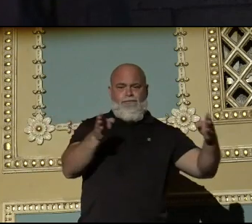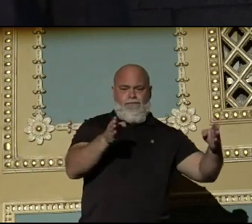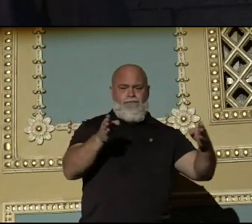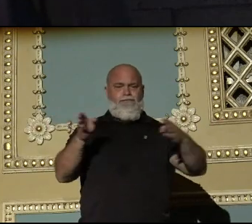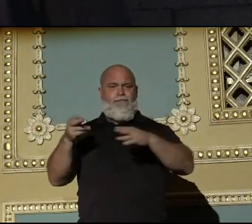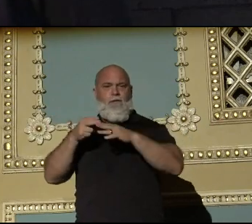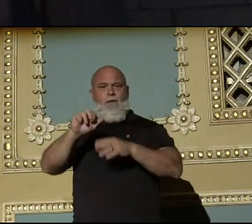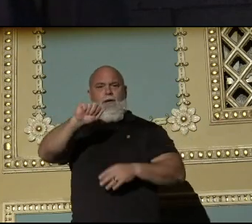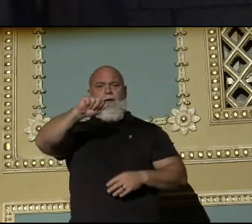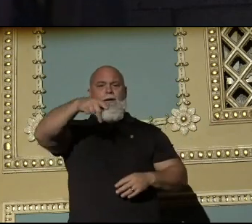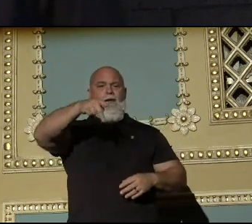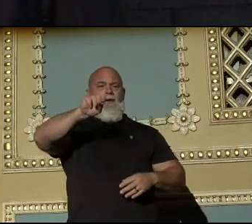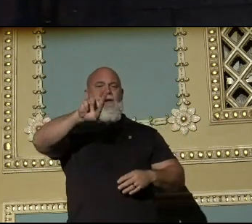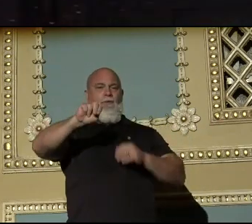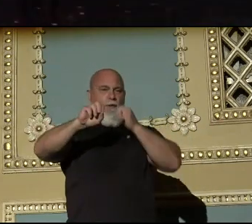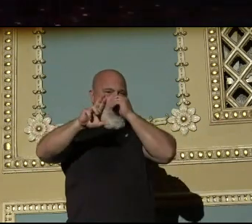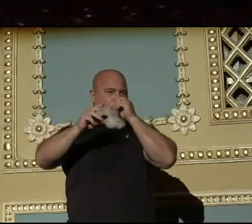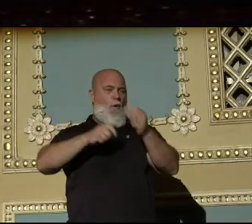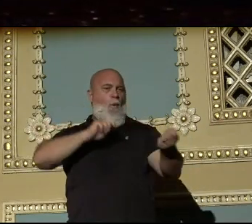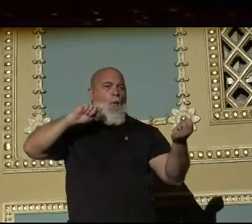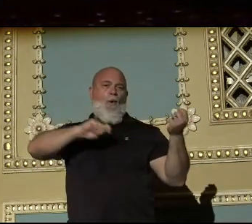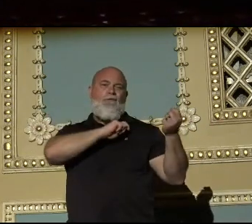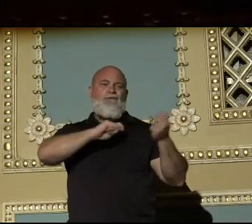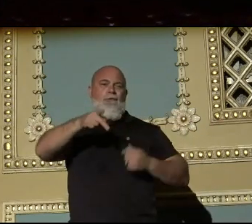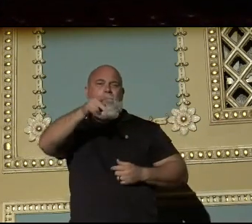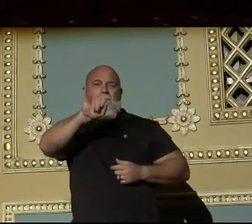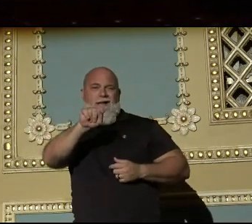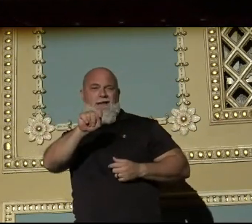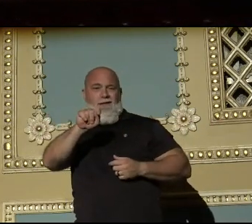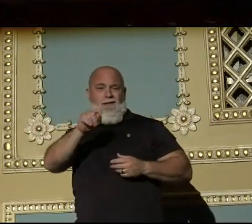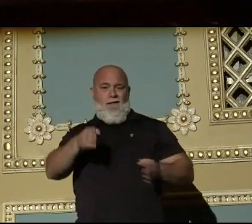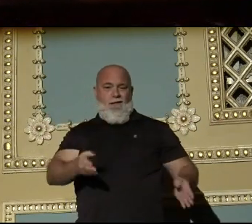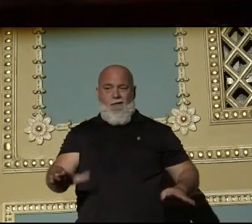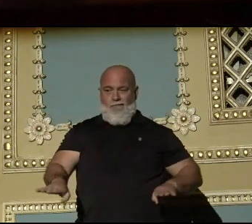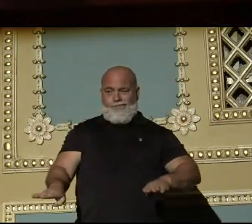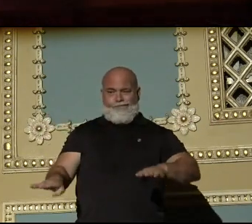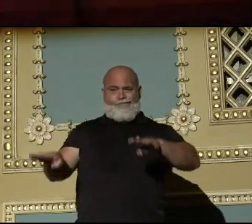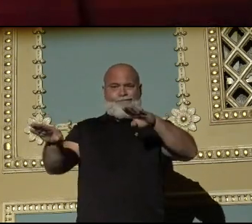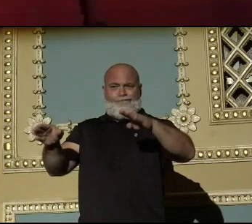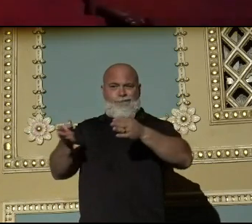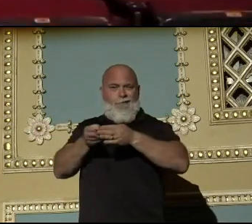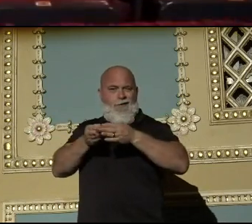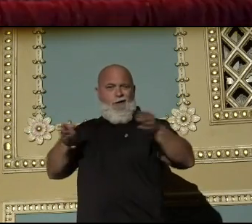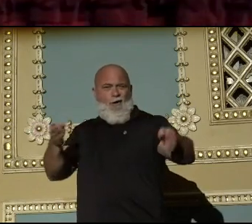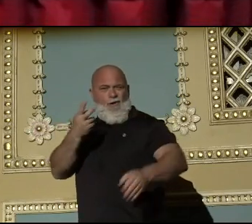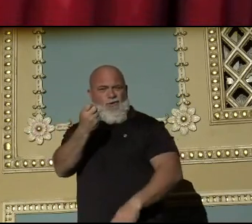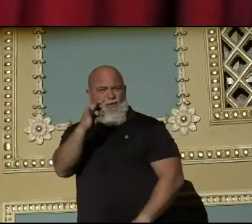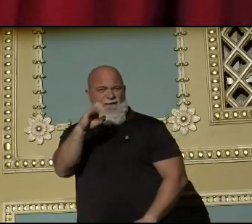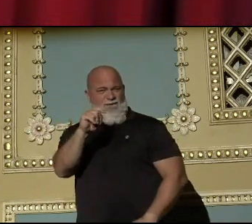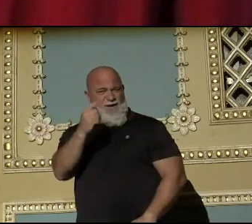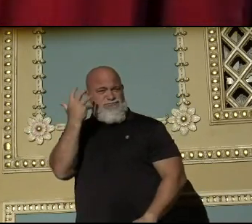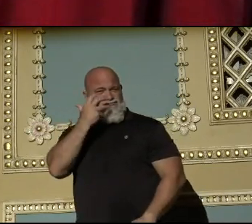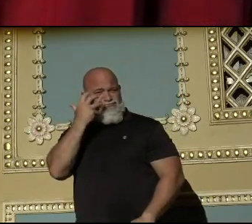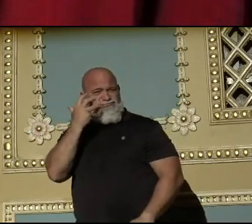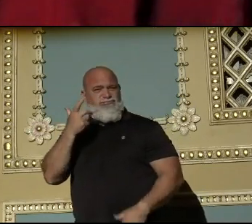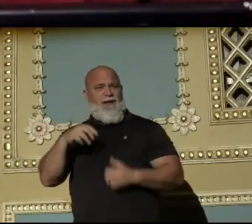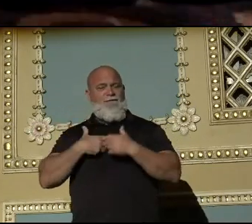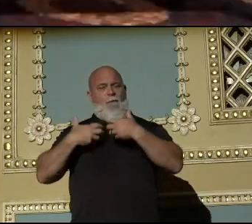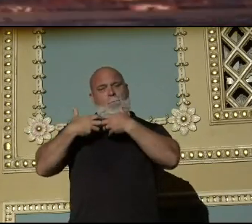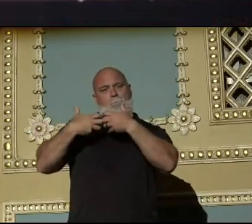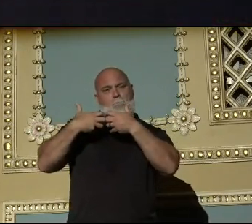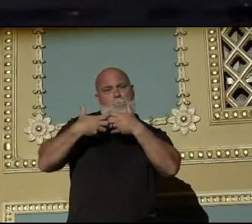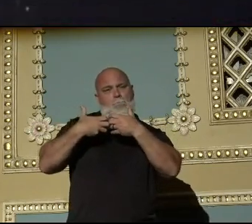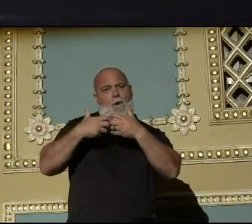or orchestra pit. When the apron is up, our stage is extended by 12 feet. It's operated by a motorized screw lift